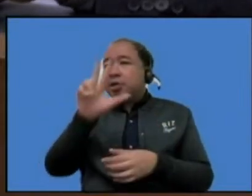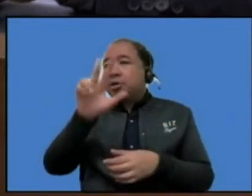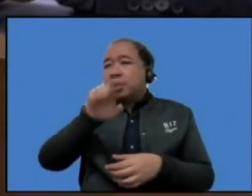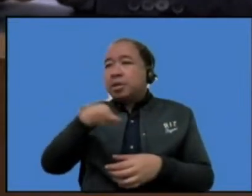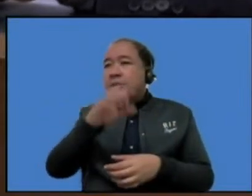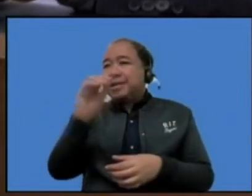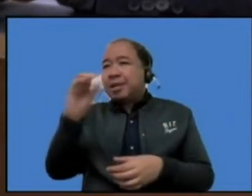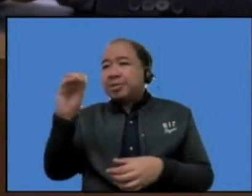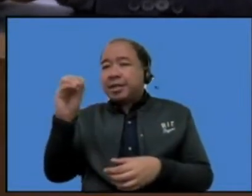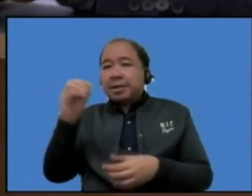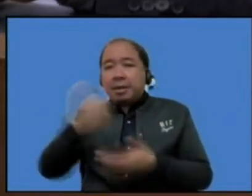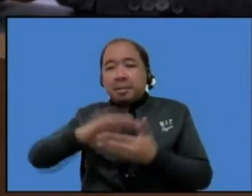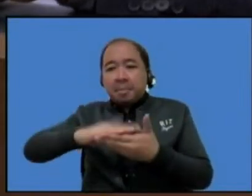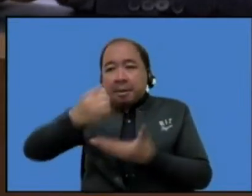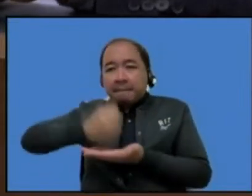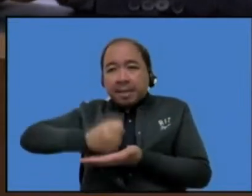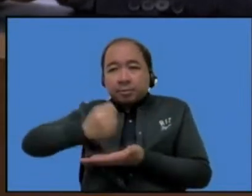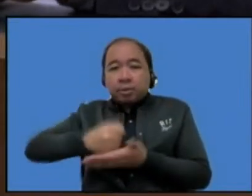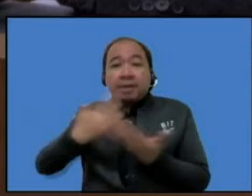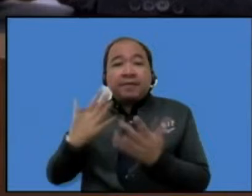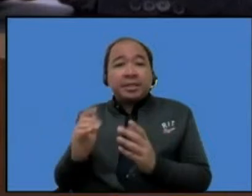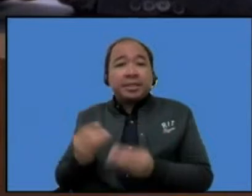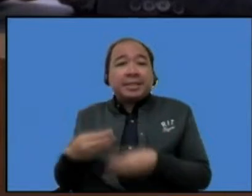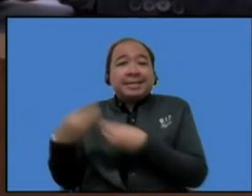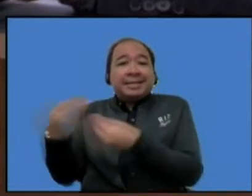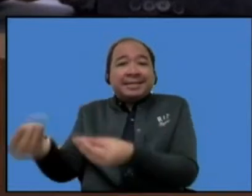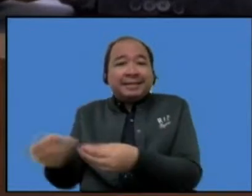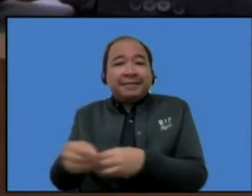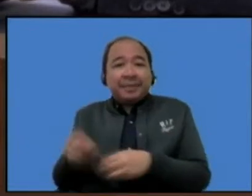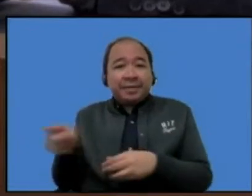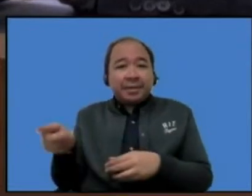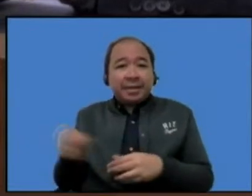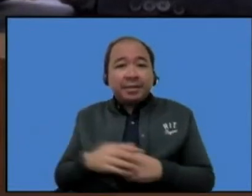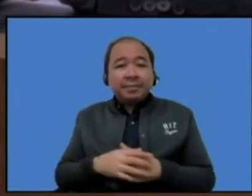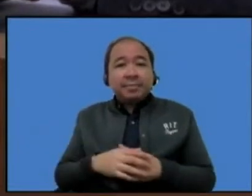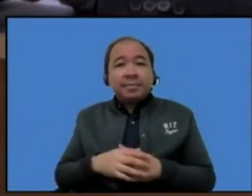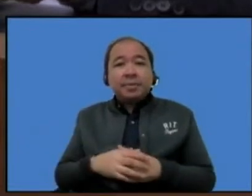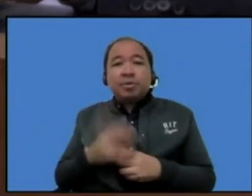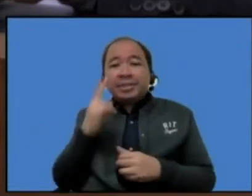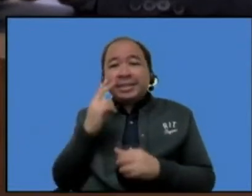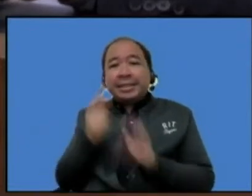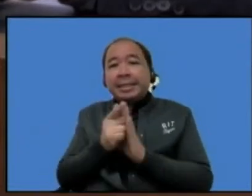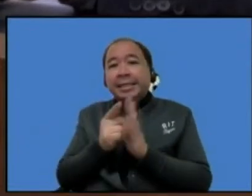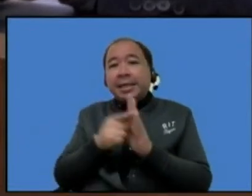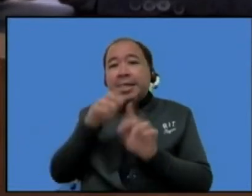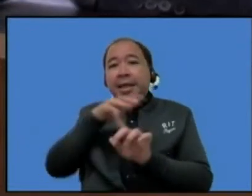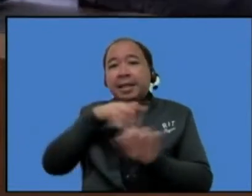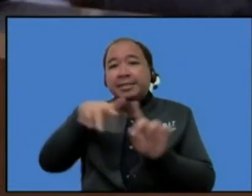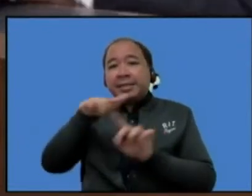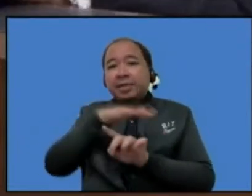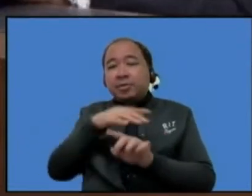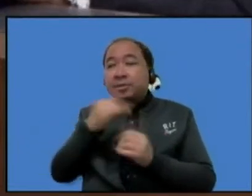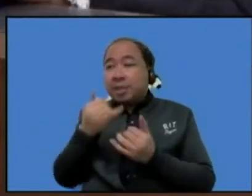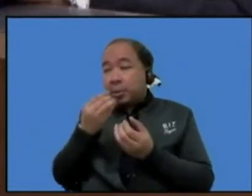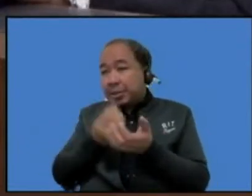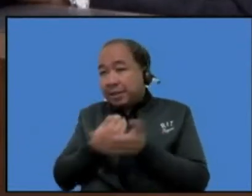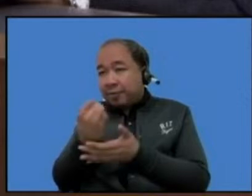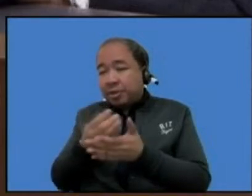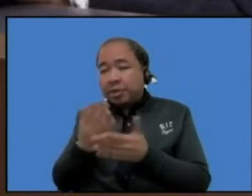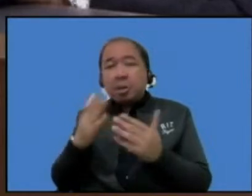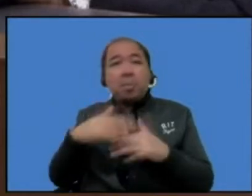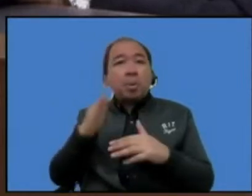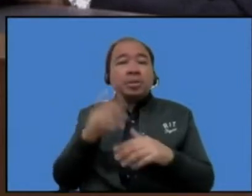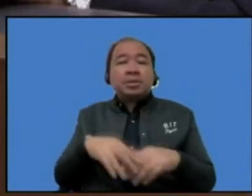these citizens of Azerbaijan who live there without any legal status. And plus, just for your information, more than